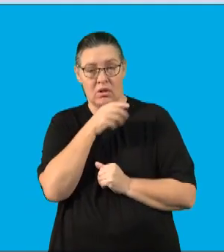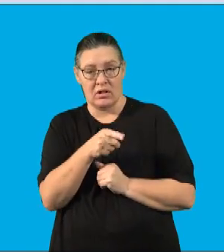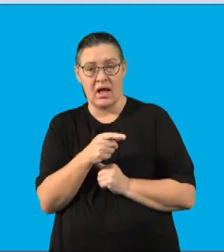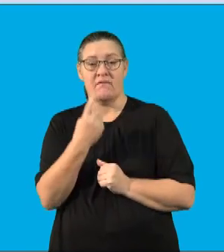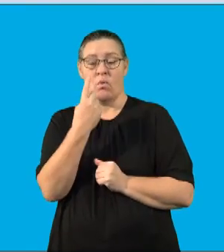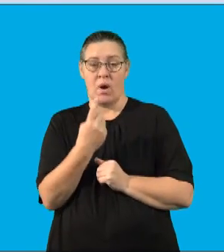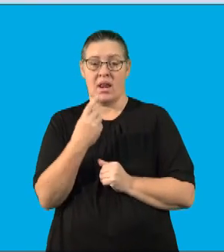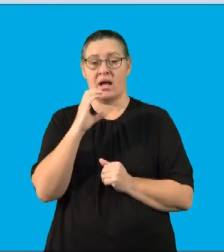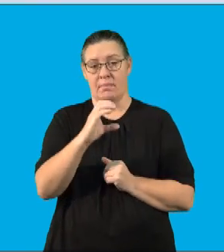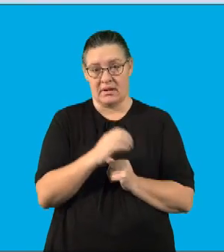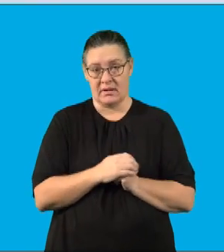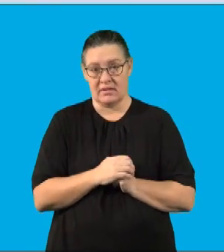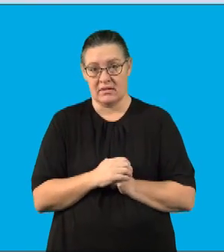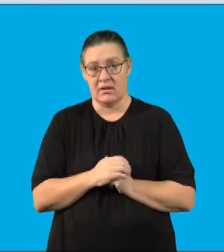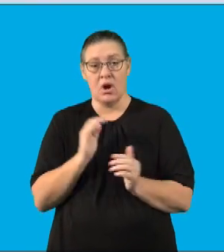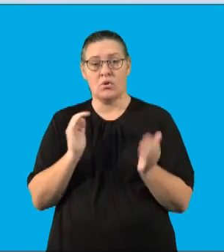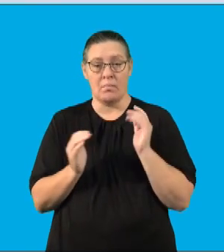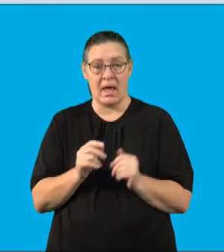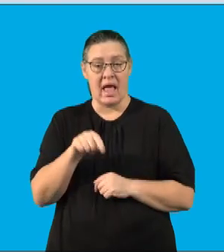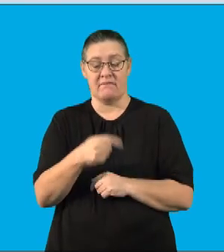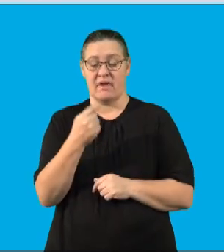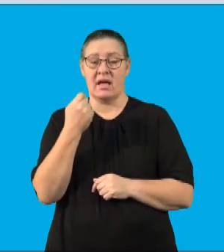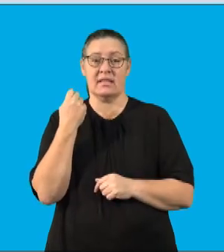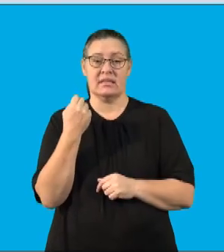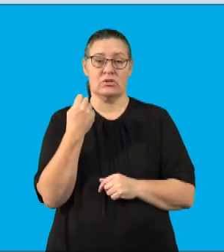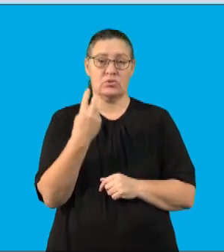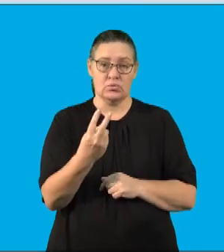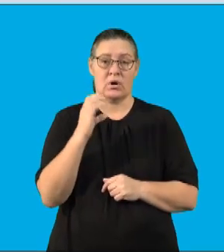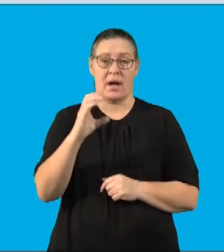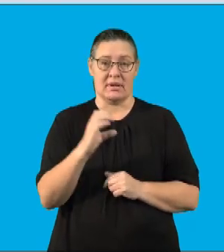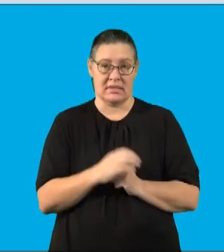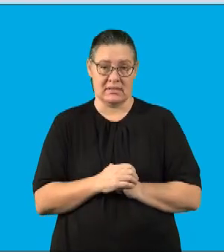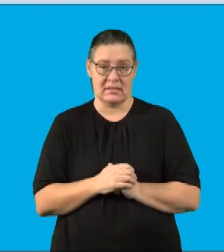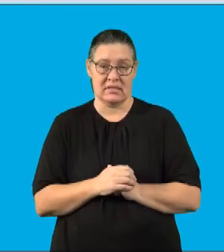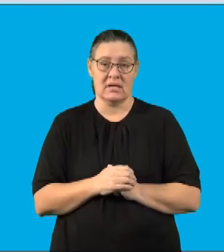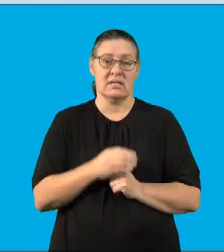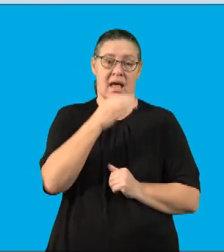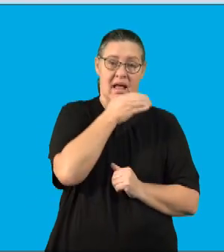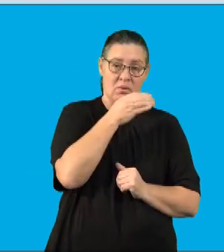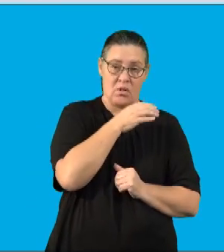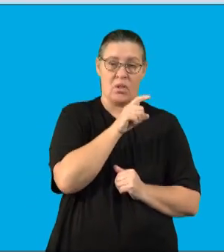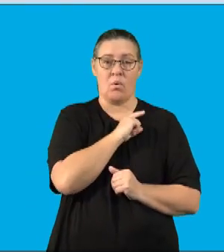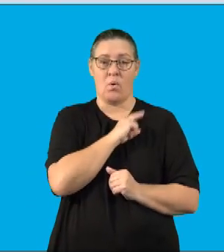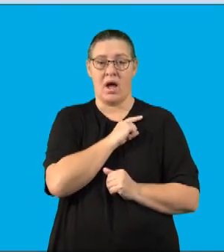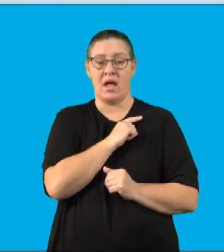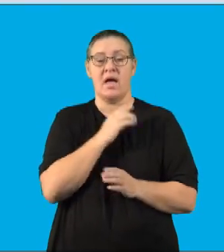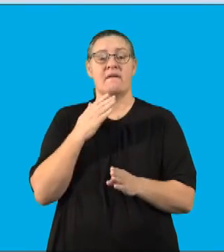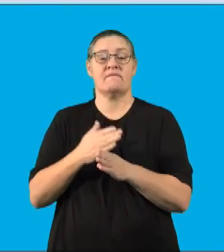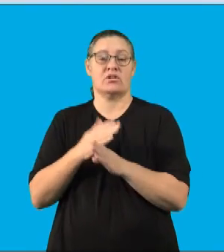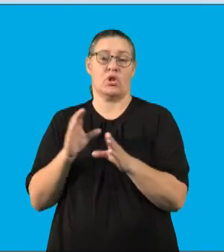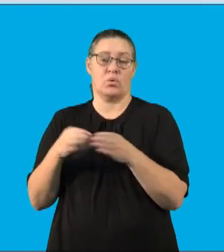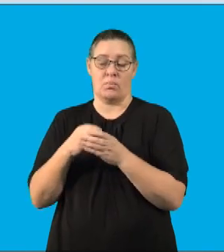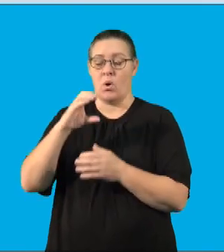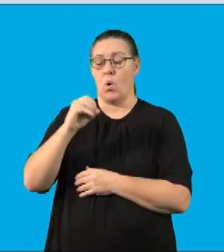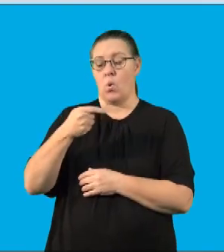alcohol that has 1 carbon, comparing that to this alcohol that has 2 carbons. It's an alcohol because of the